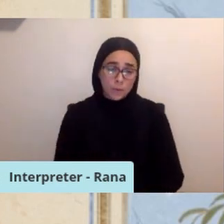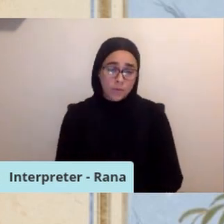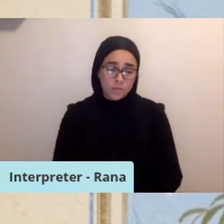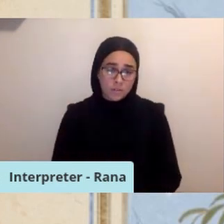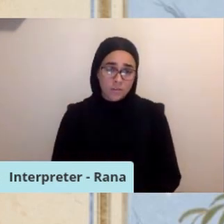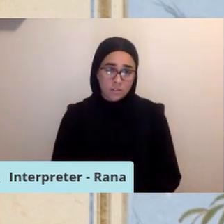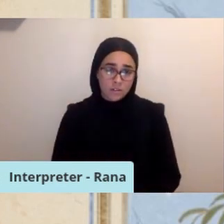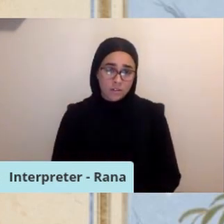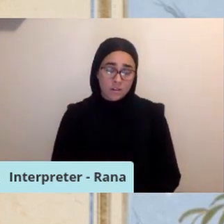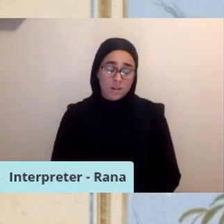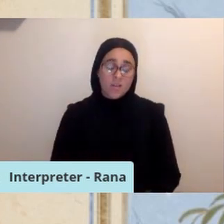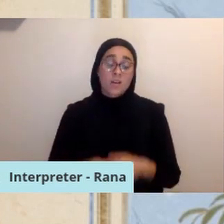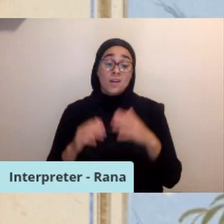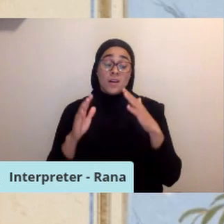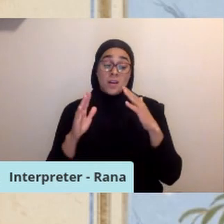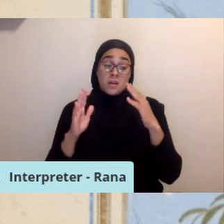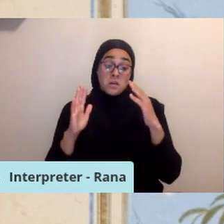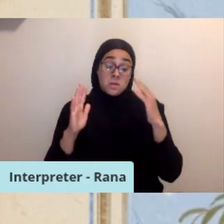Then I felt guilt.